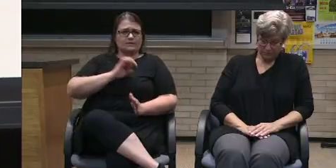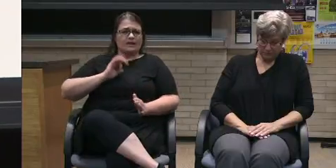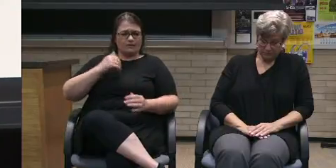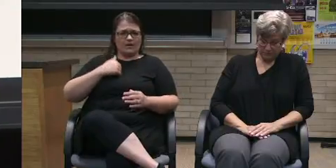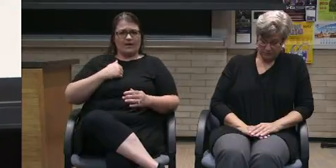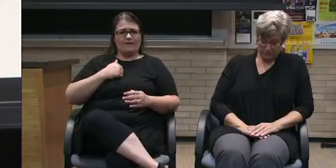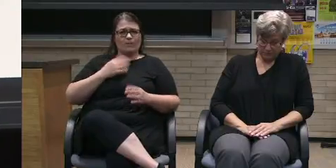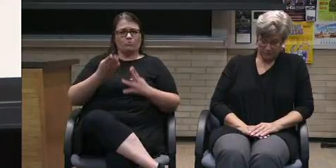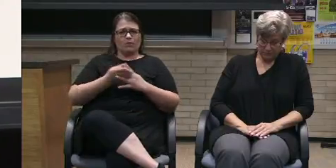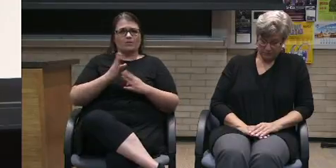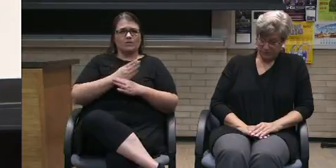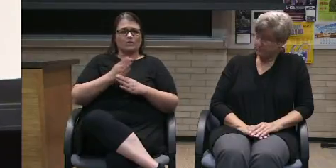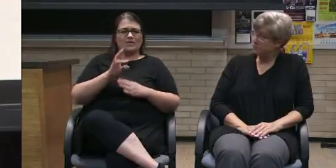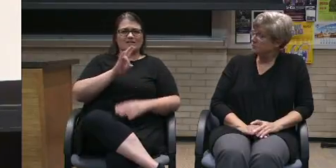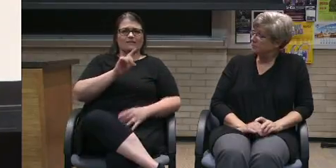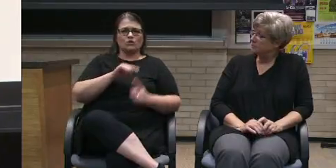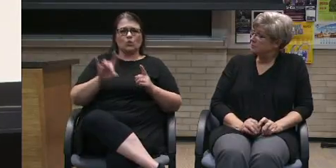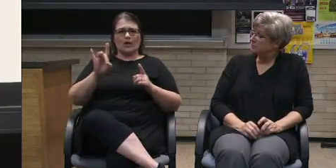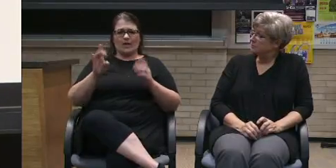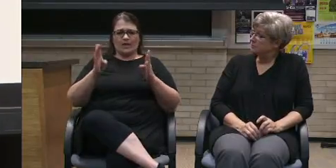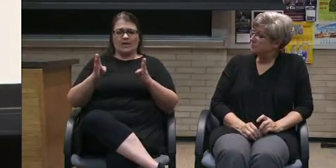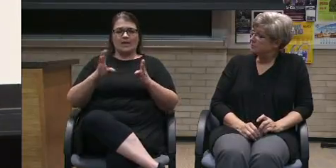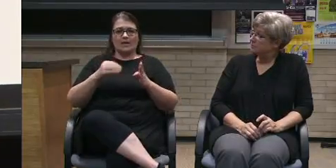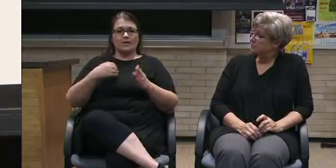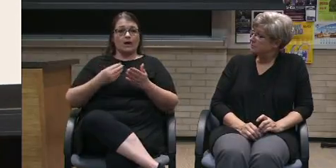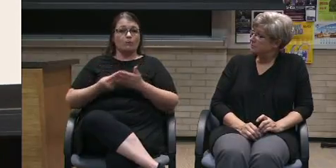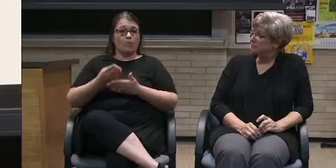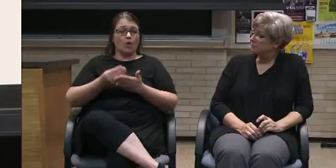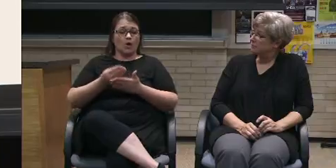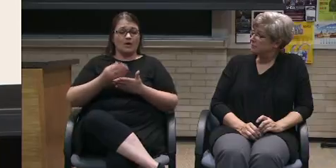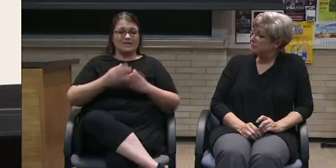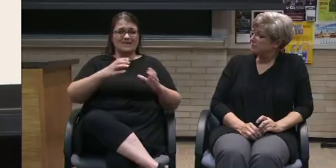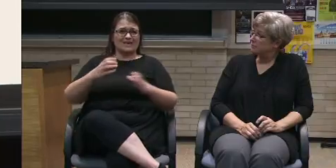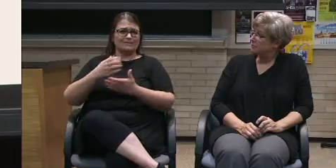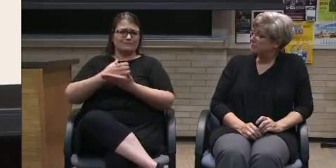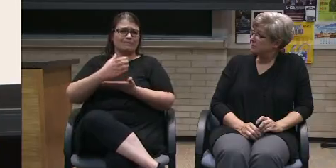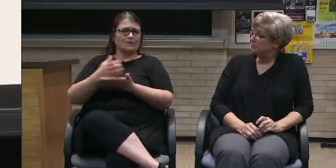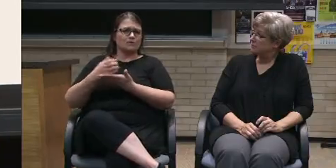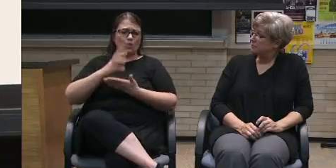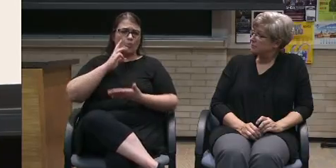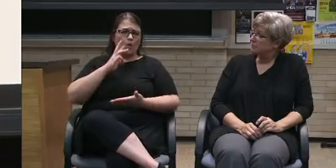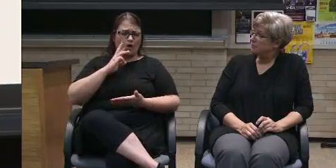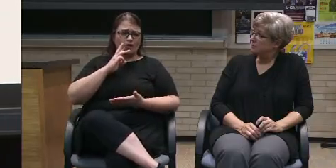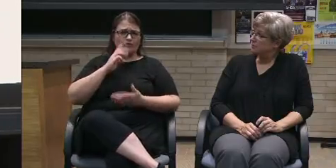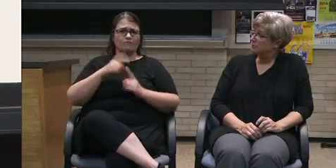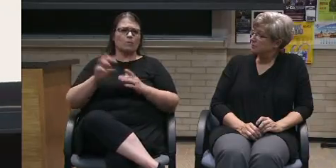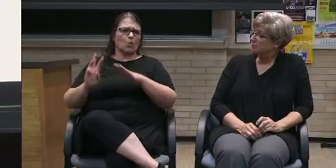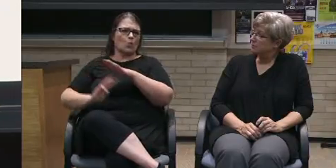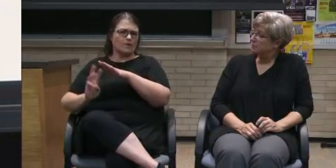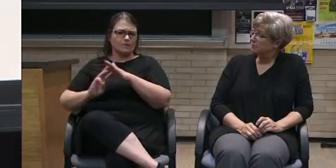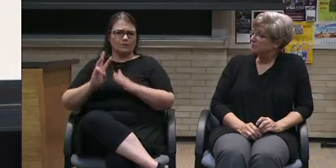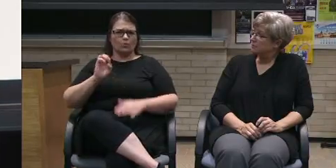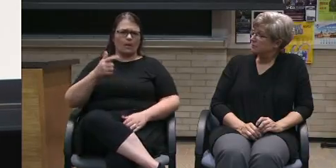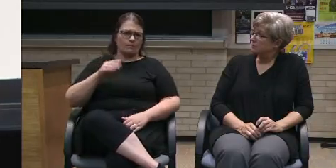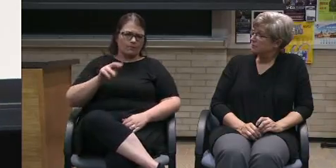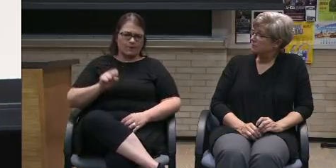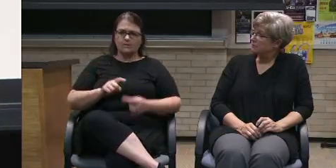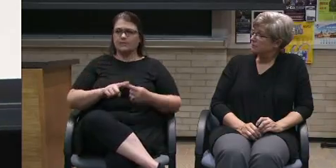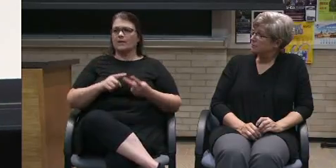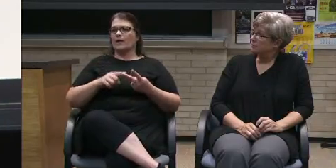break. And I bought Wegmans cases of water for $3.99 for 36 bottles, and I went to Sam's Club and I bought things